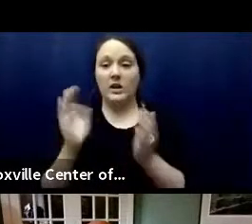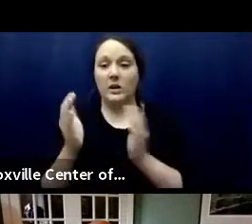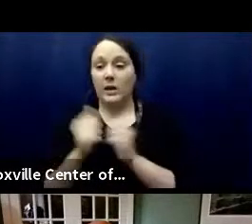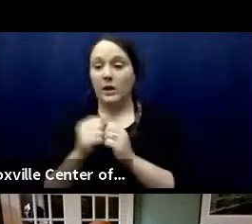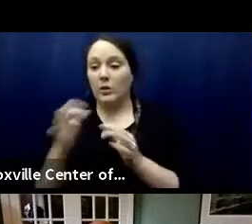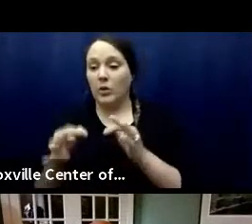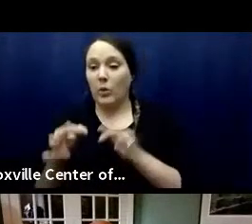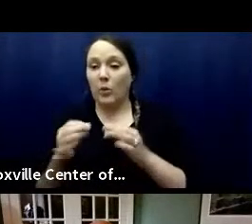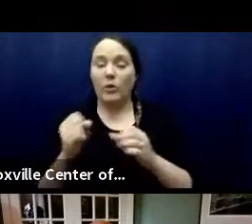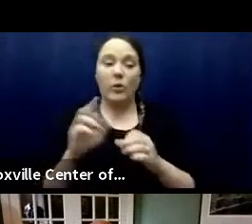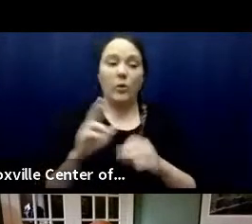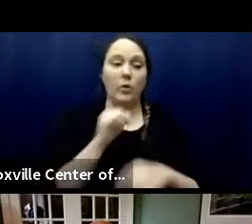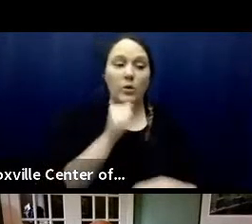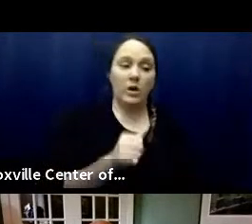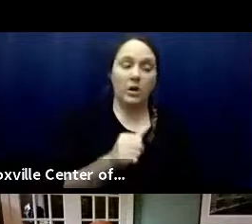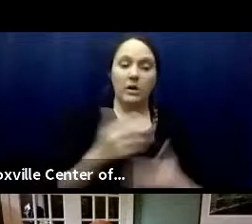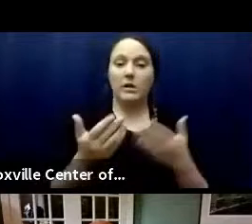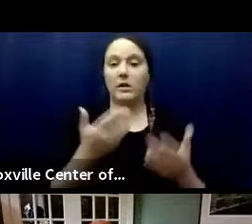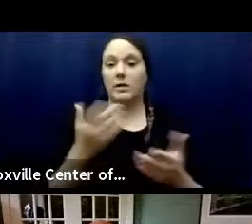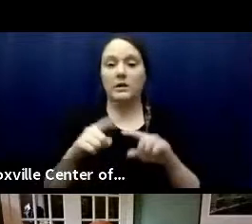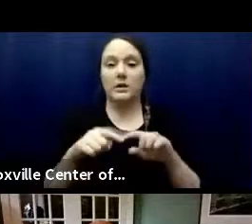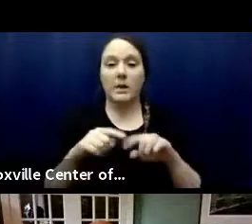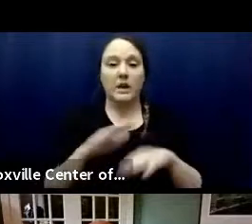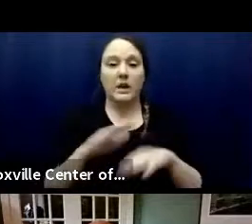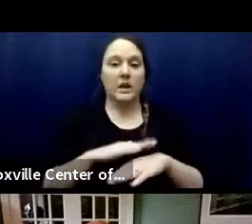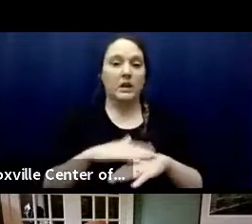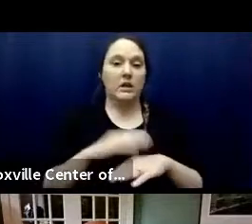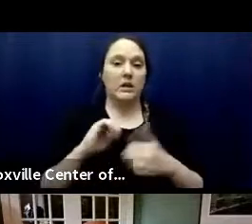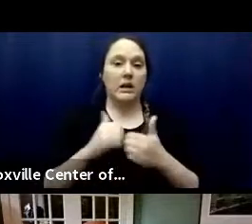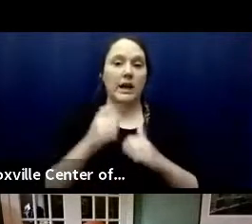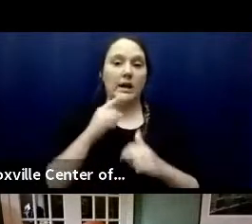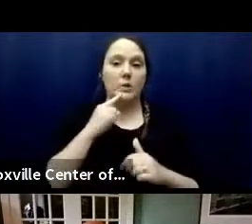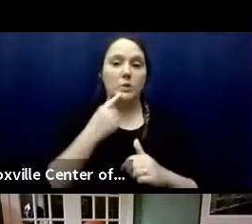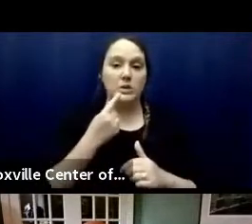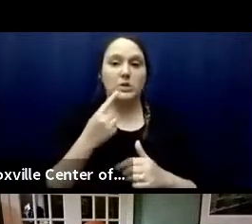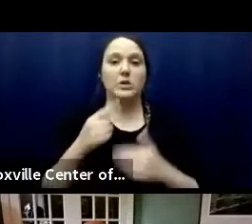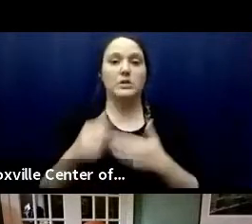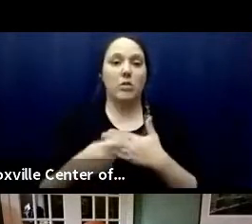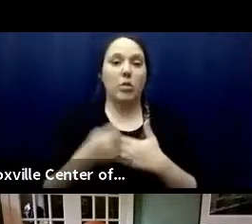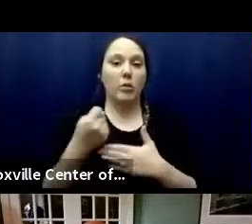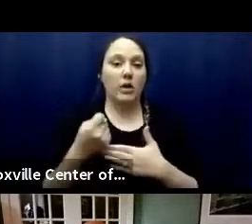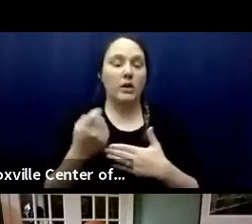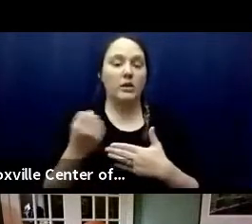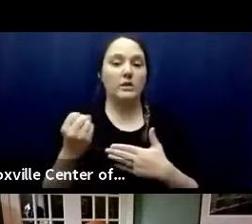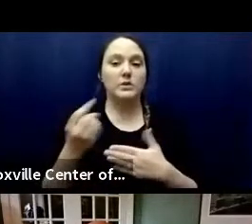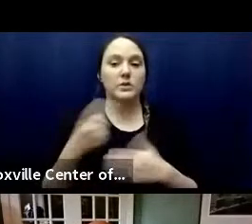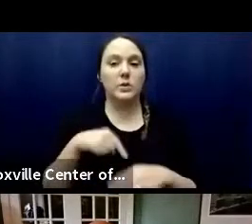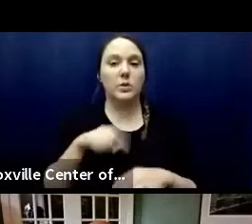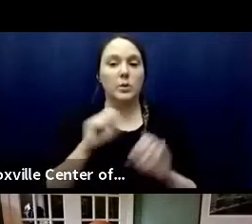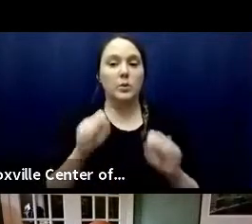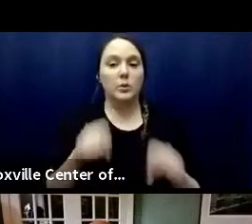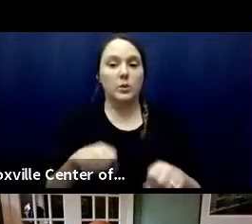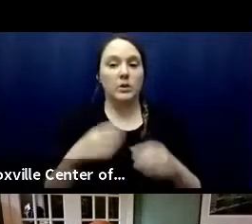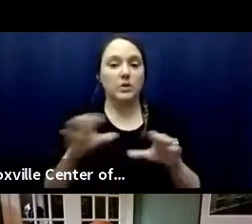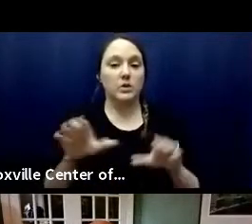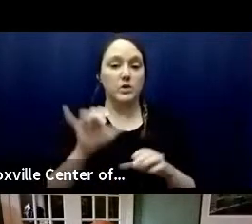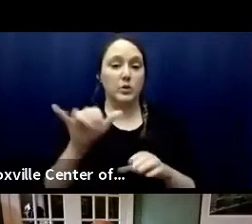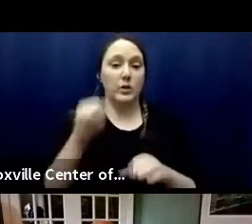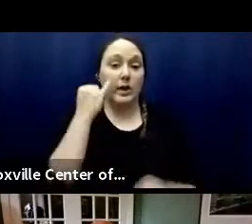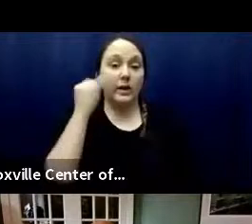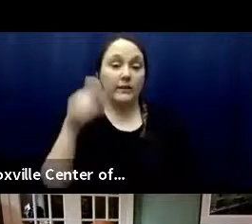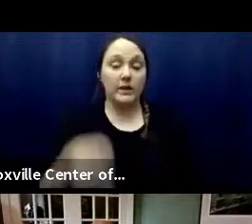to court versus the back end of going to court, and depending on how serious the threat is, and we can guide you through that if